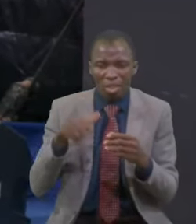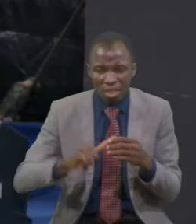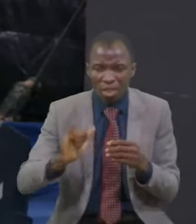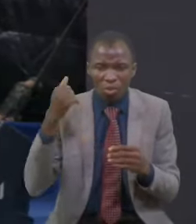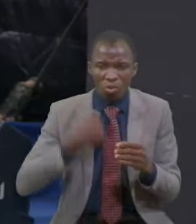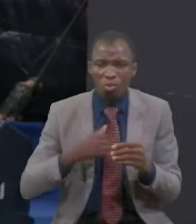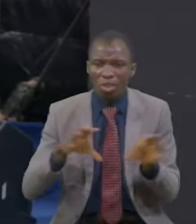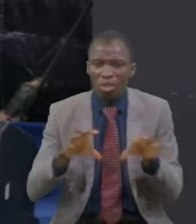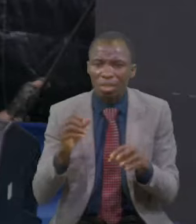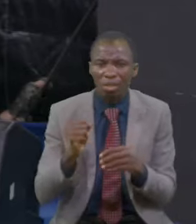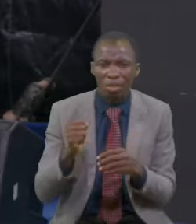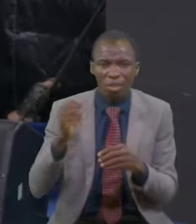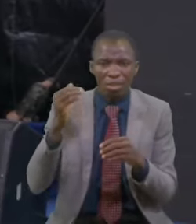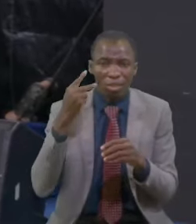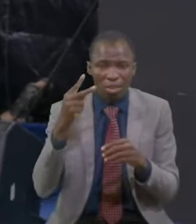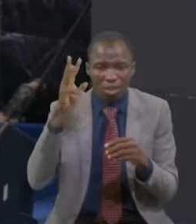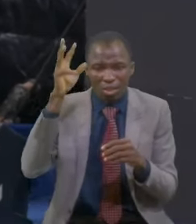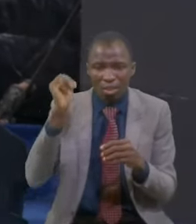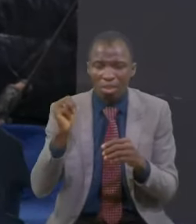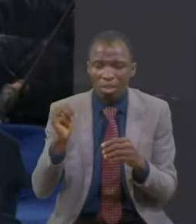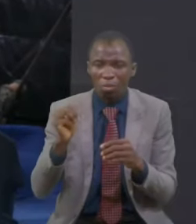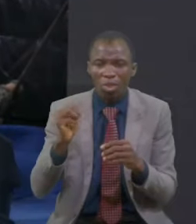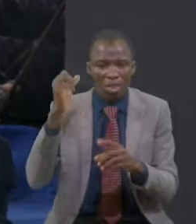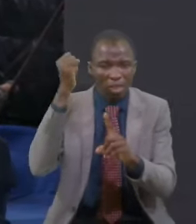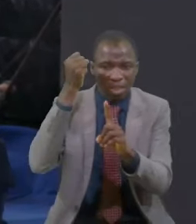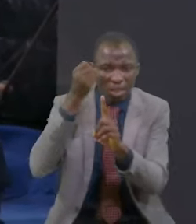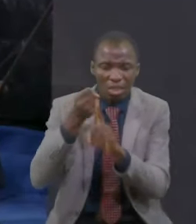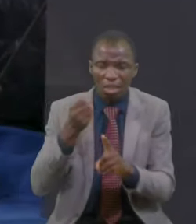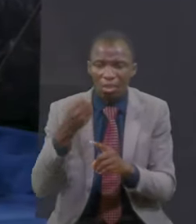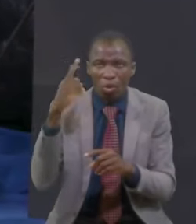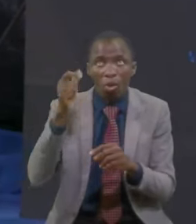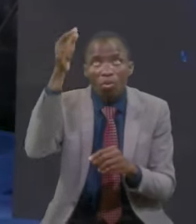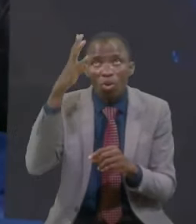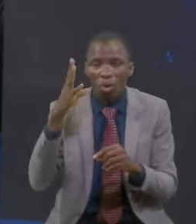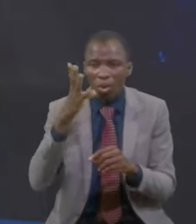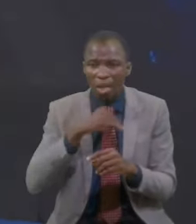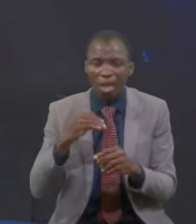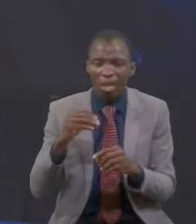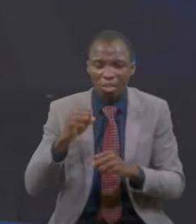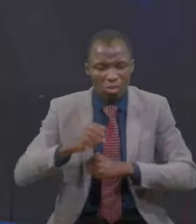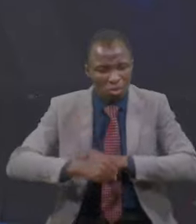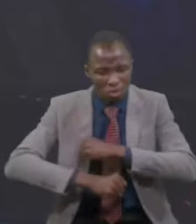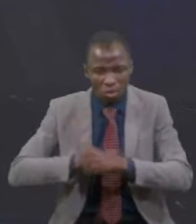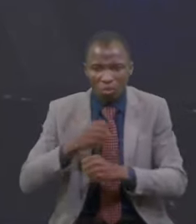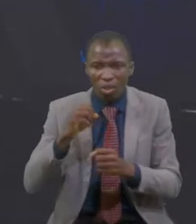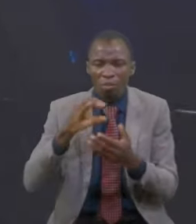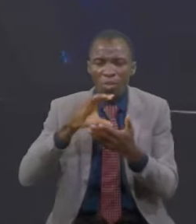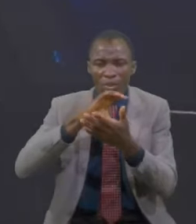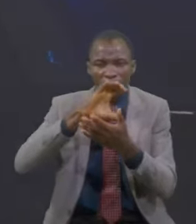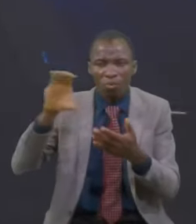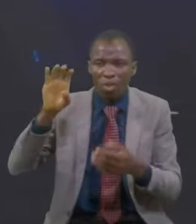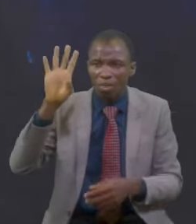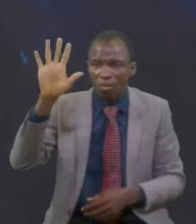stricken, smitten of God, and afflicted. Look at verse 5. In verse 5, it